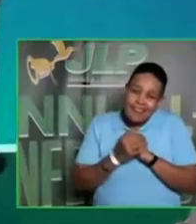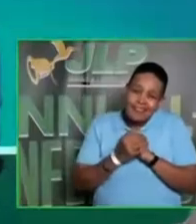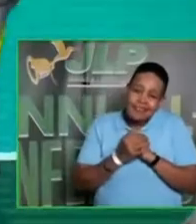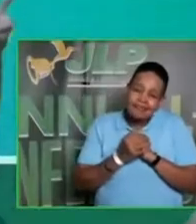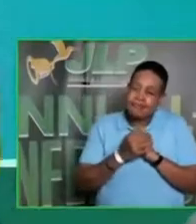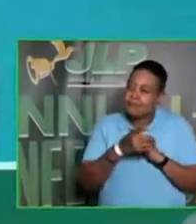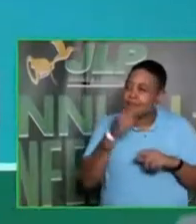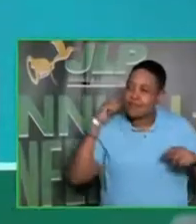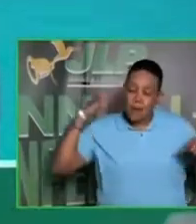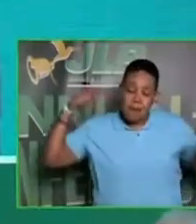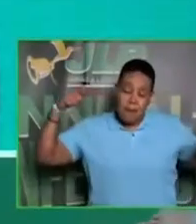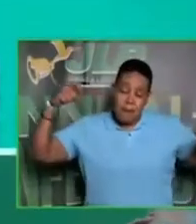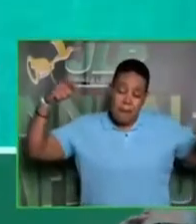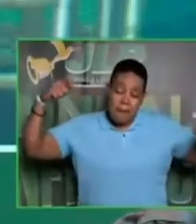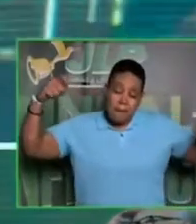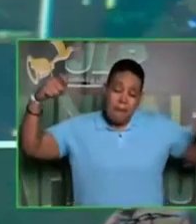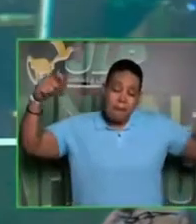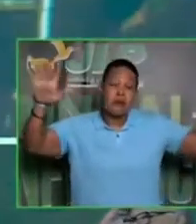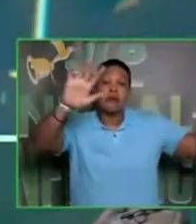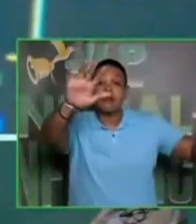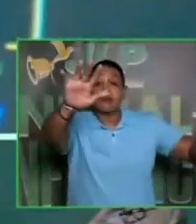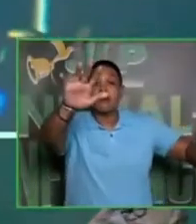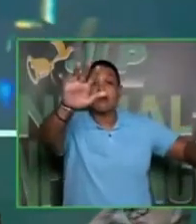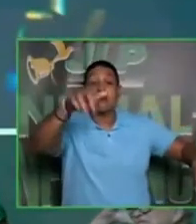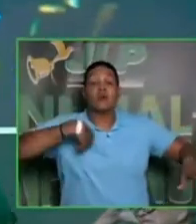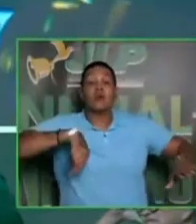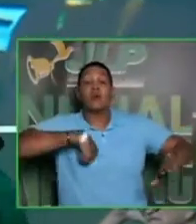so prosperity start.